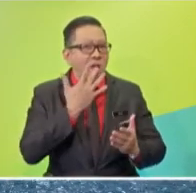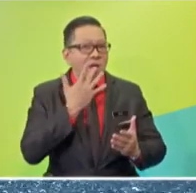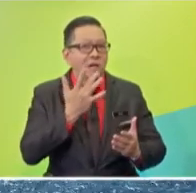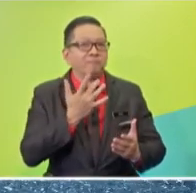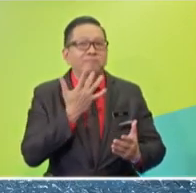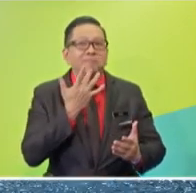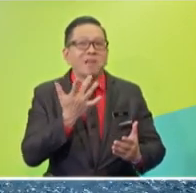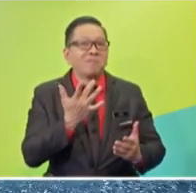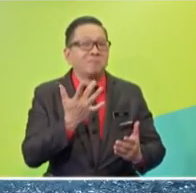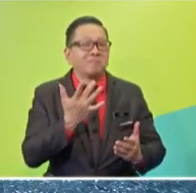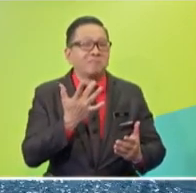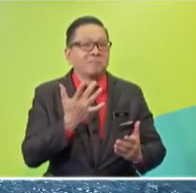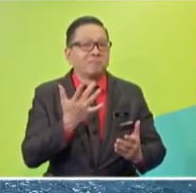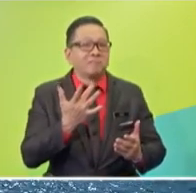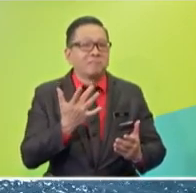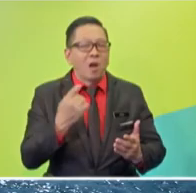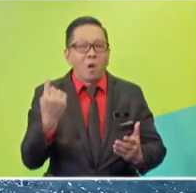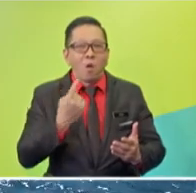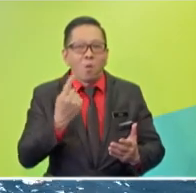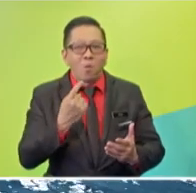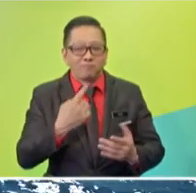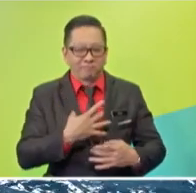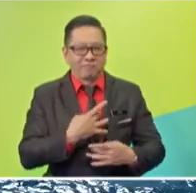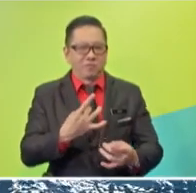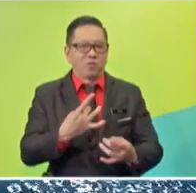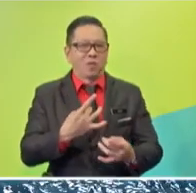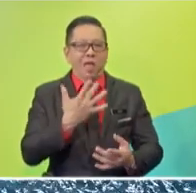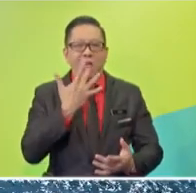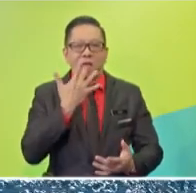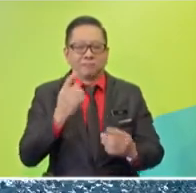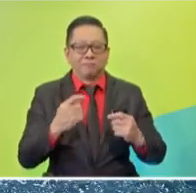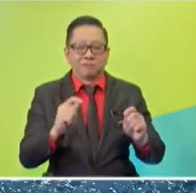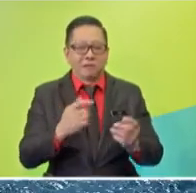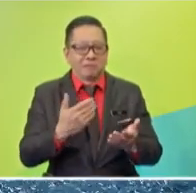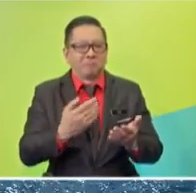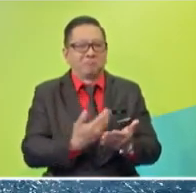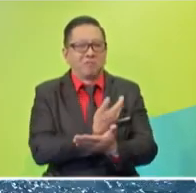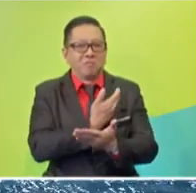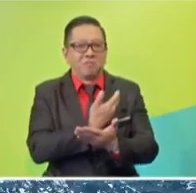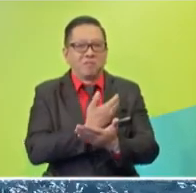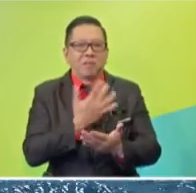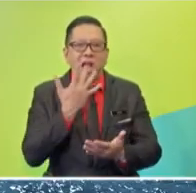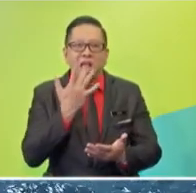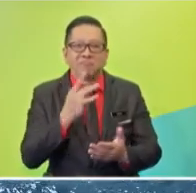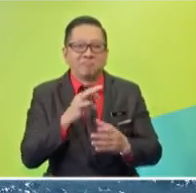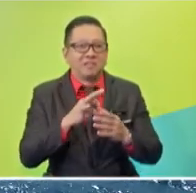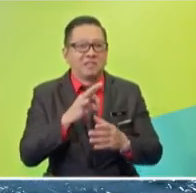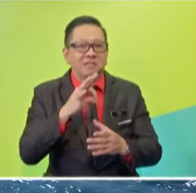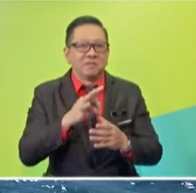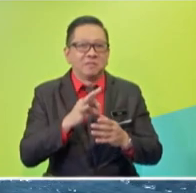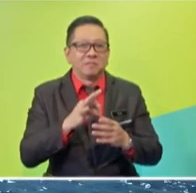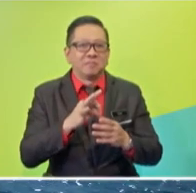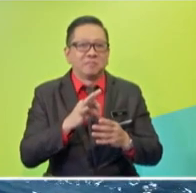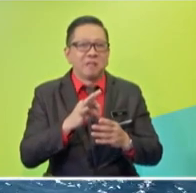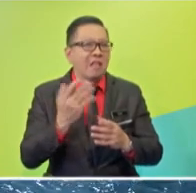flavour? I'm always interested in trying new flavours. I tasted tea-flavoured ice cream